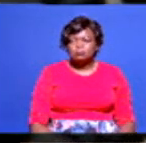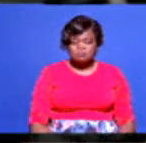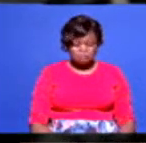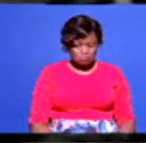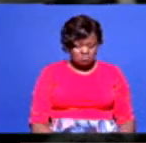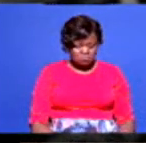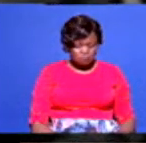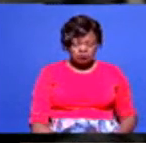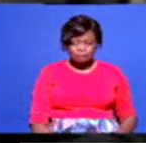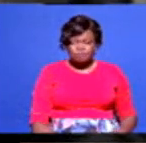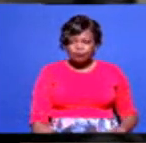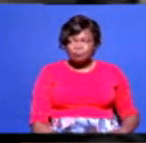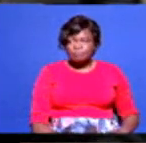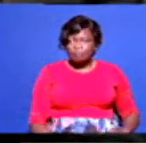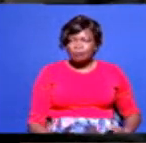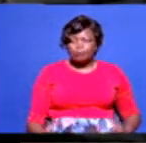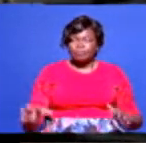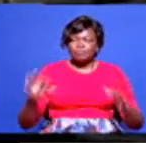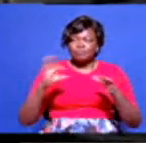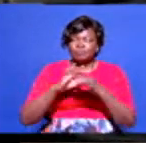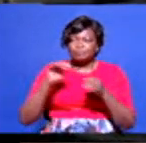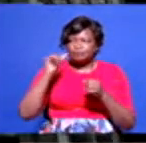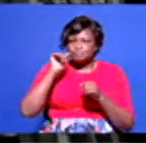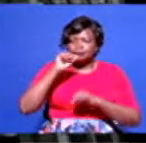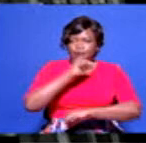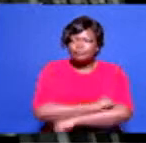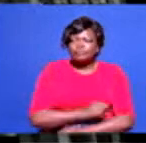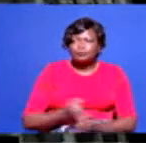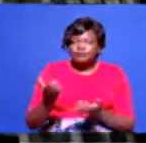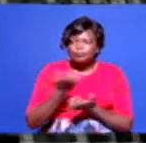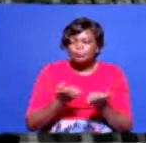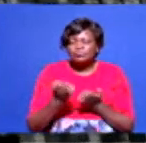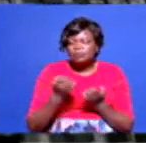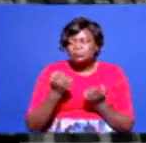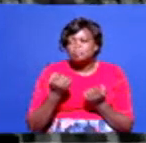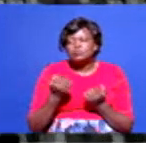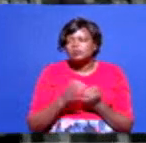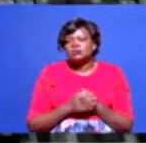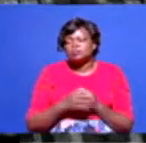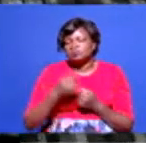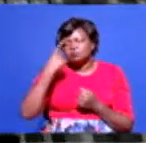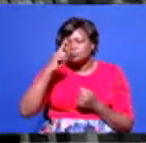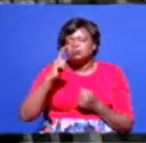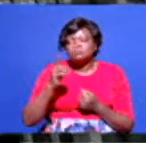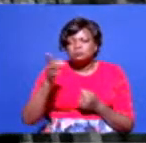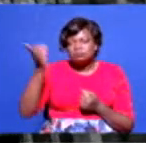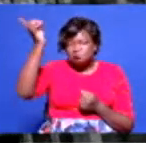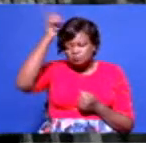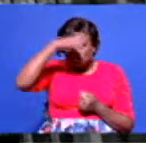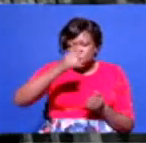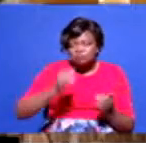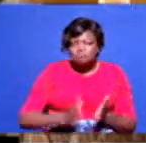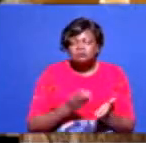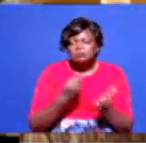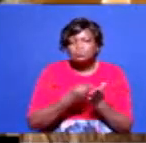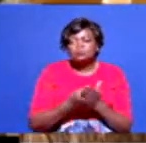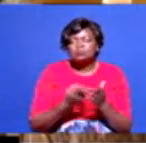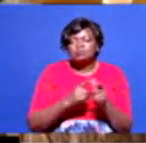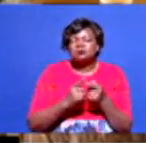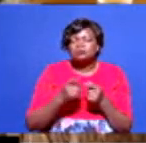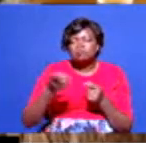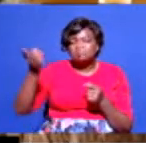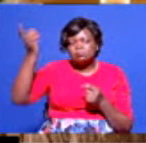joined the prestigious London School of Economics for a BSc in Public Finance, graduating with a distinction.